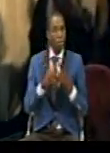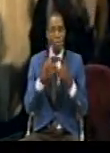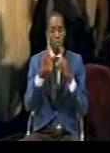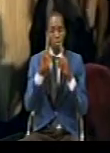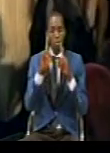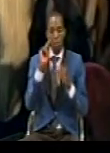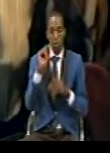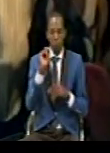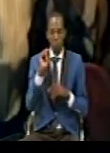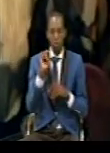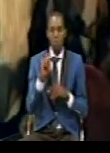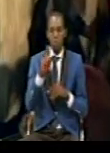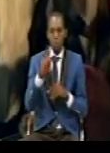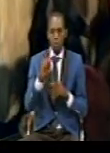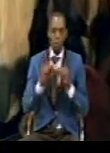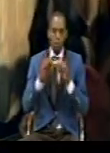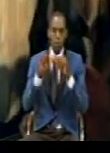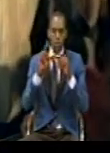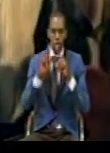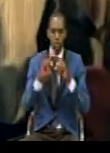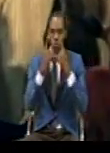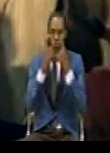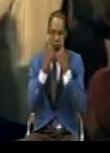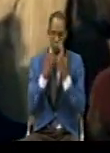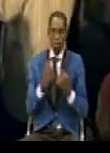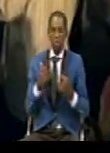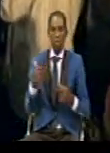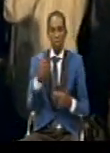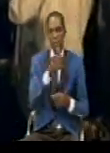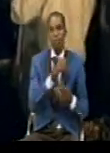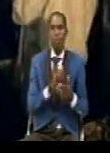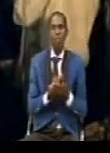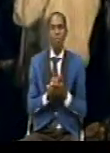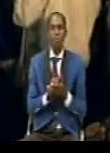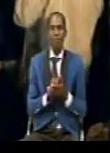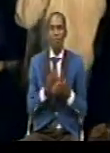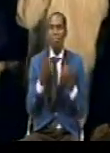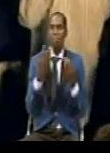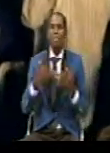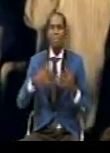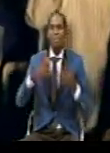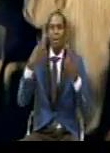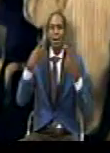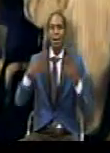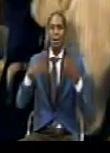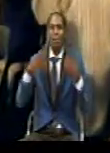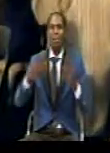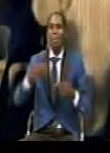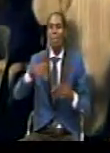As we start listening to testimonies now, you check yourself.